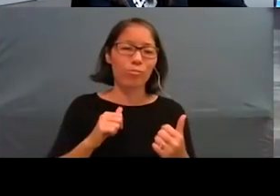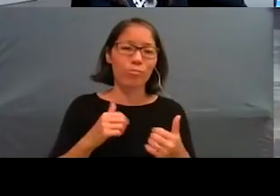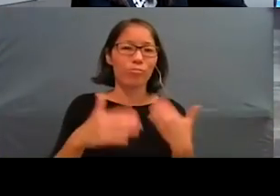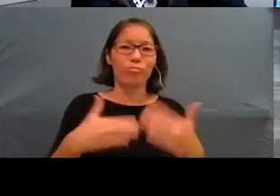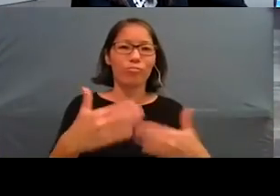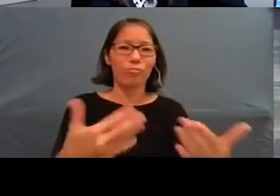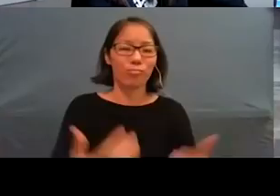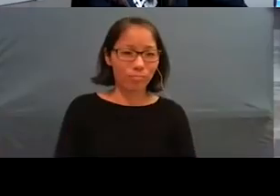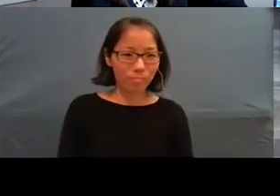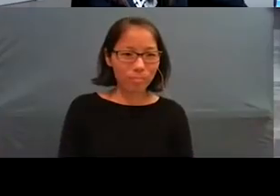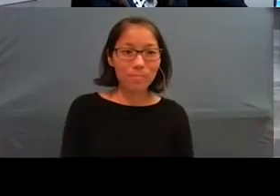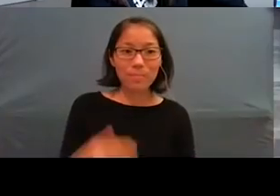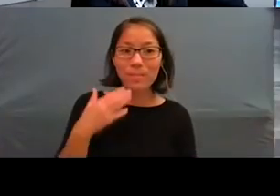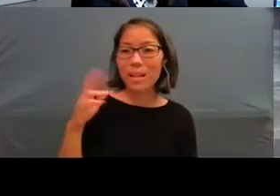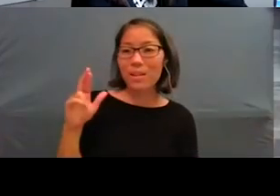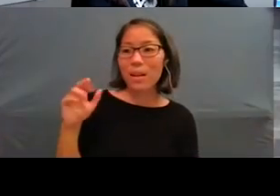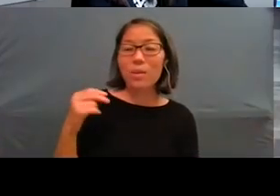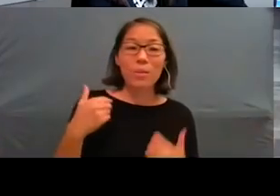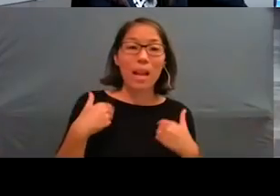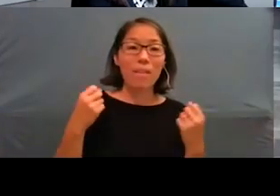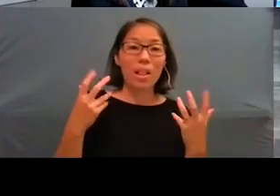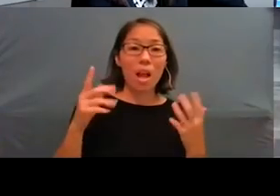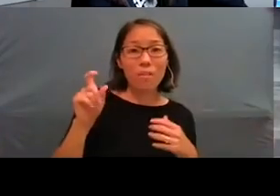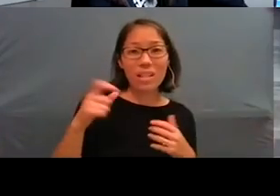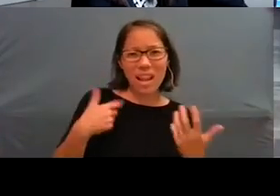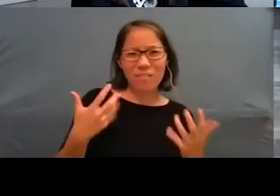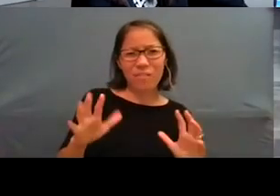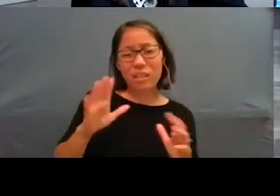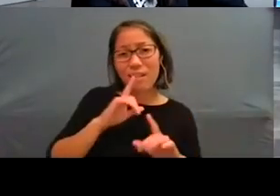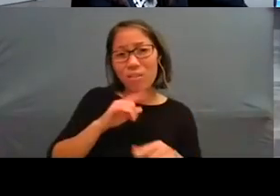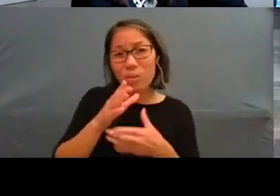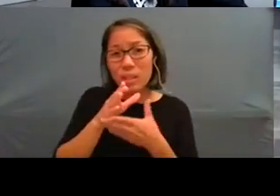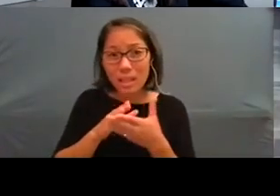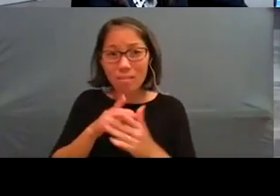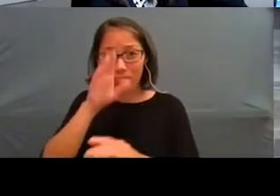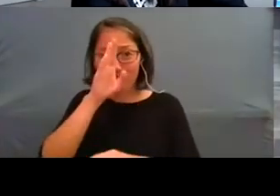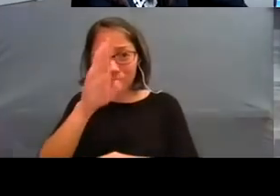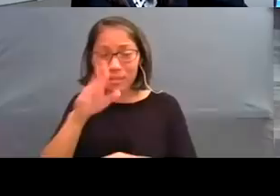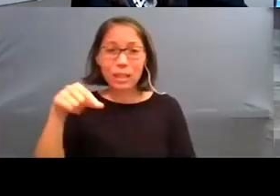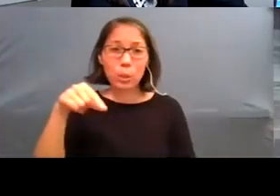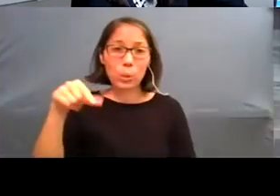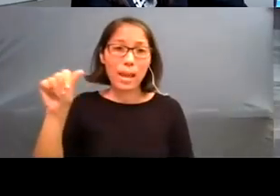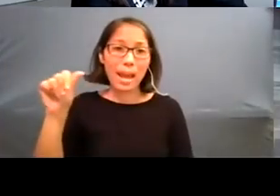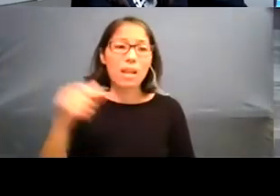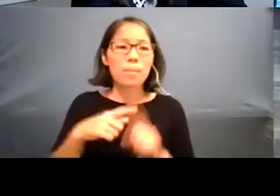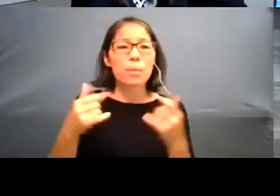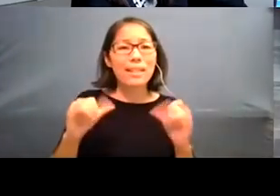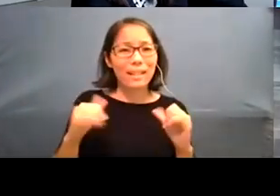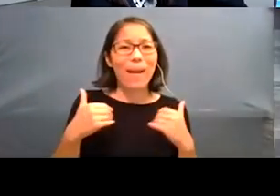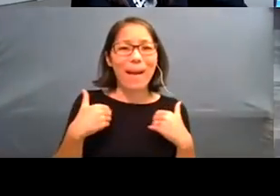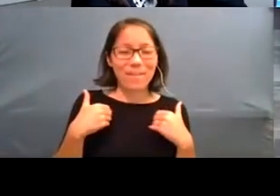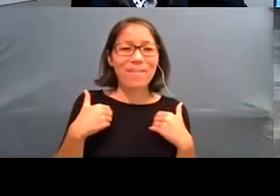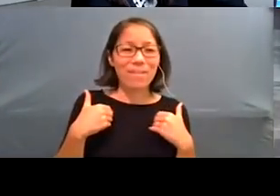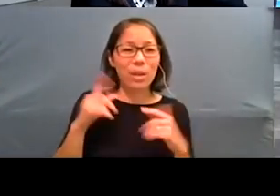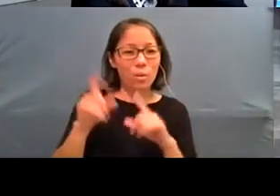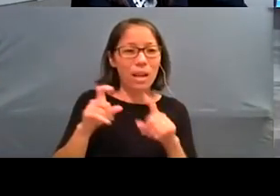Thanks, Ryan. We're getting lots of questions, and I've answered some directly via the Q&A, but we're still getting them about,